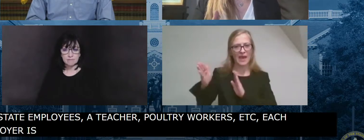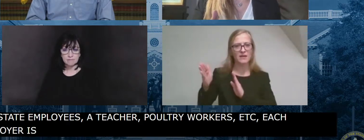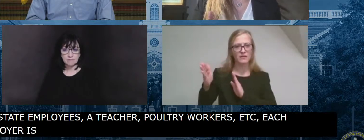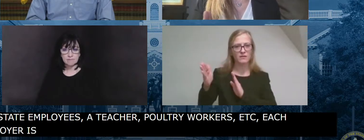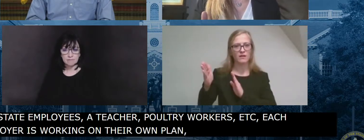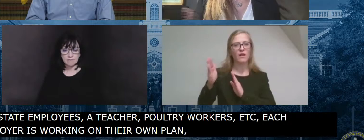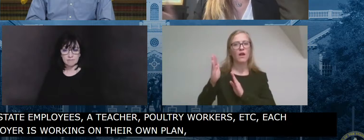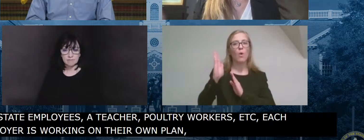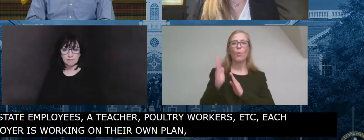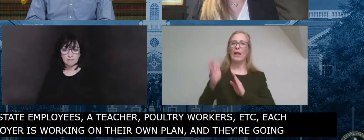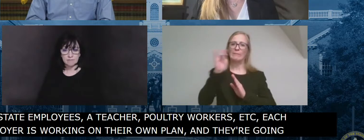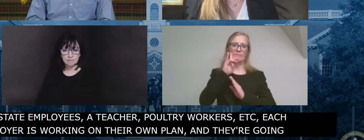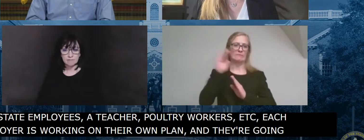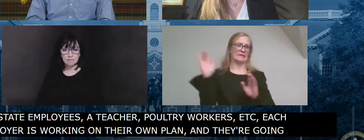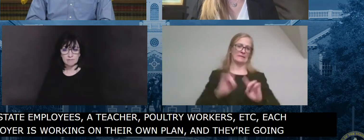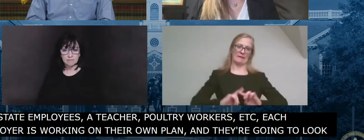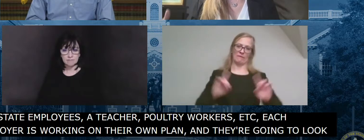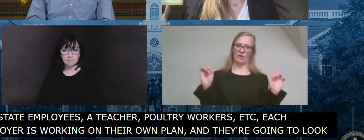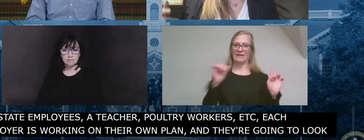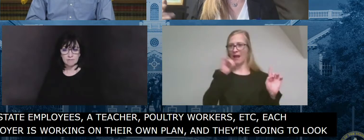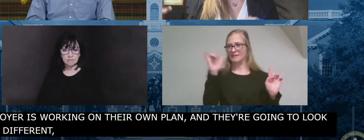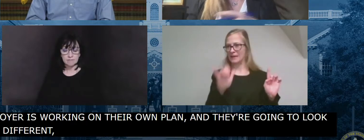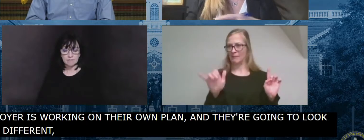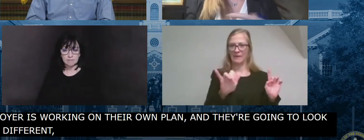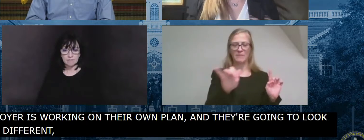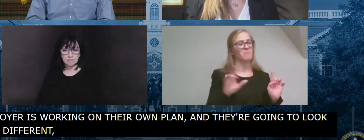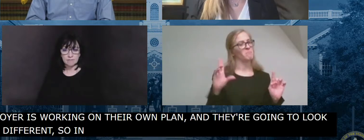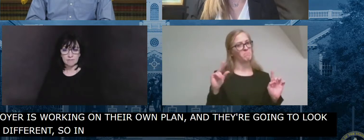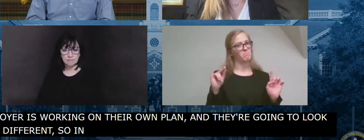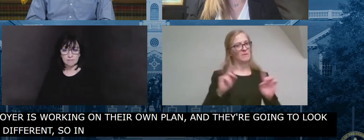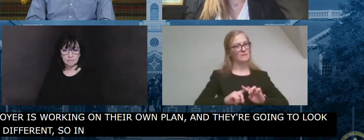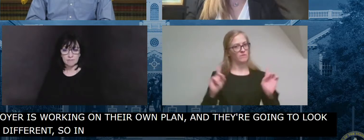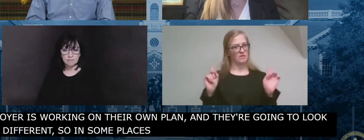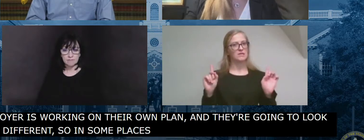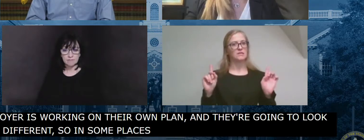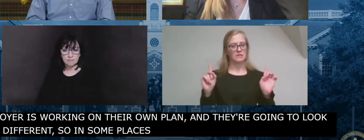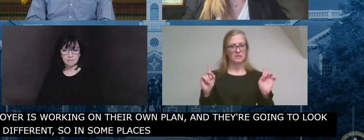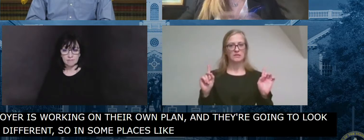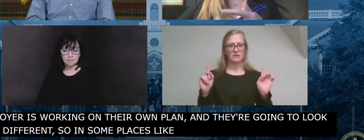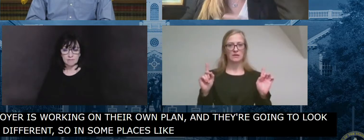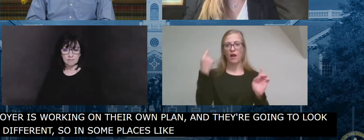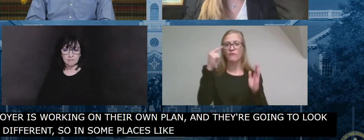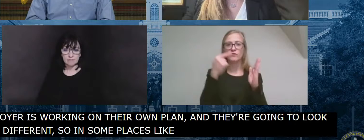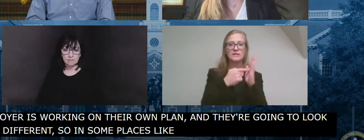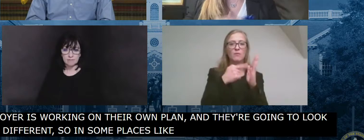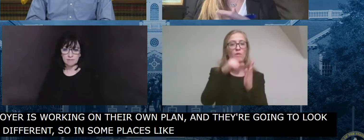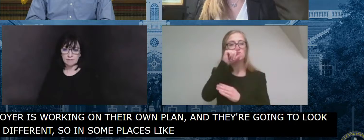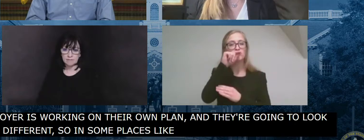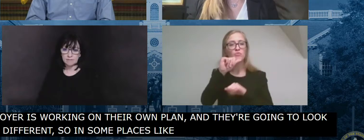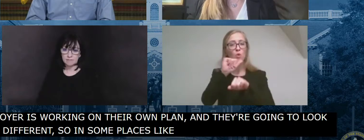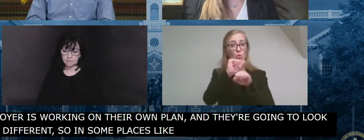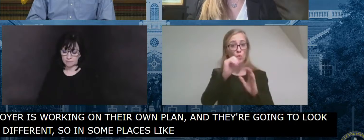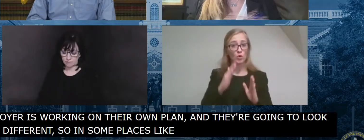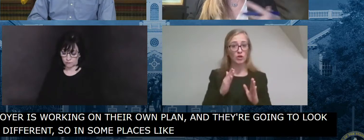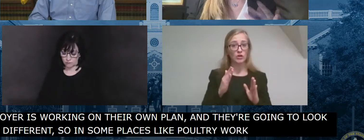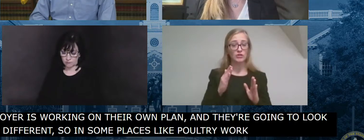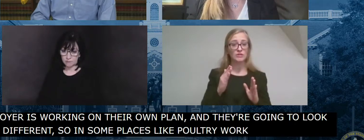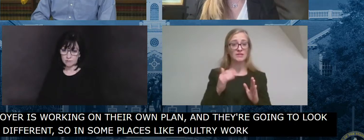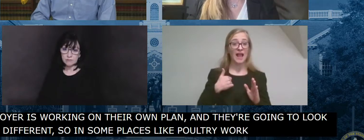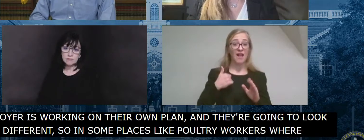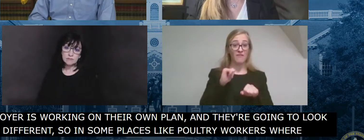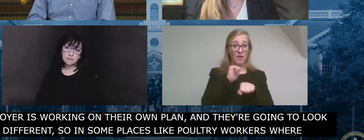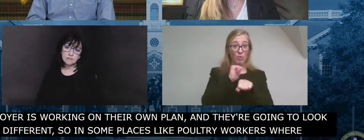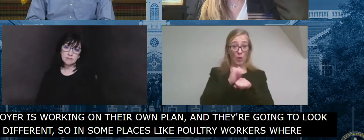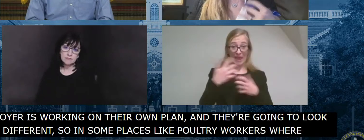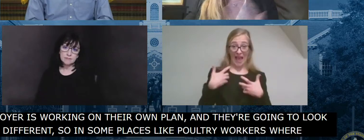look very different. So in some places, like poultry workers, where there's employee health there and there's